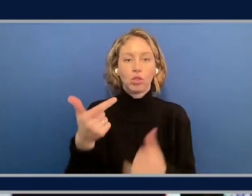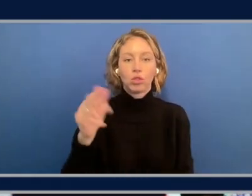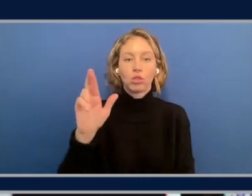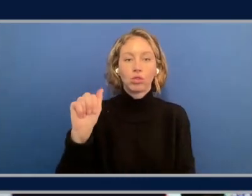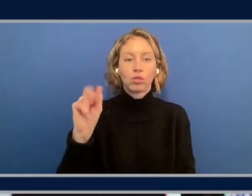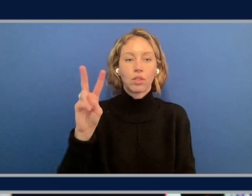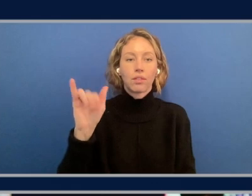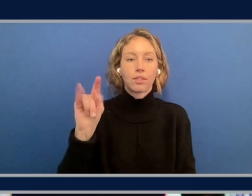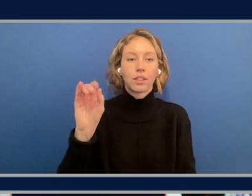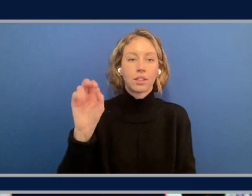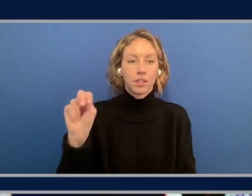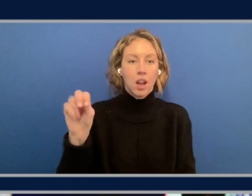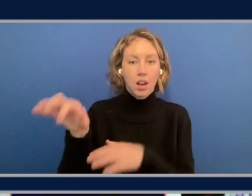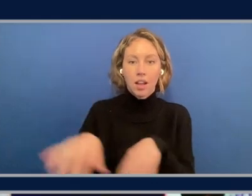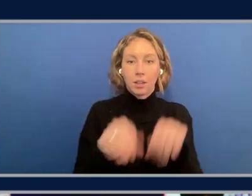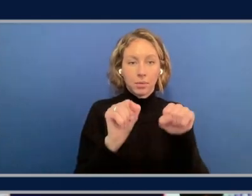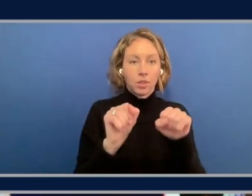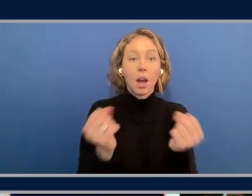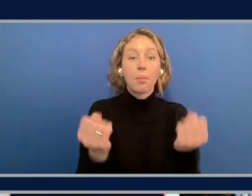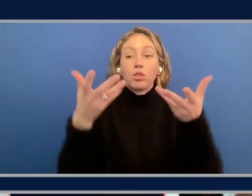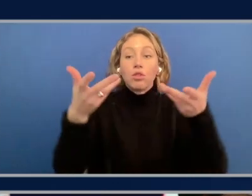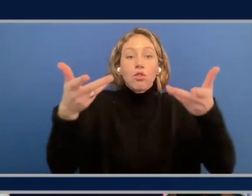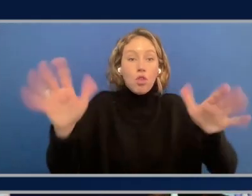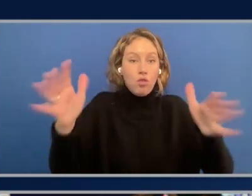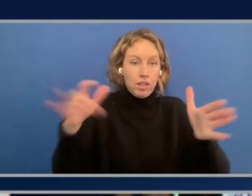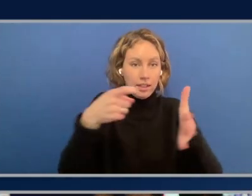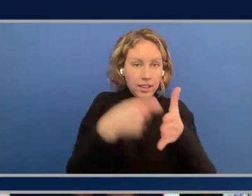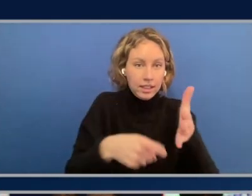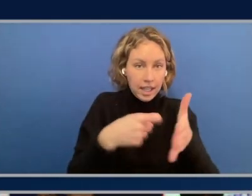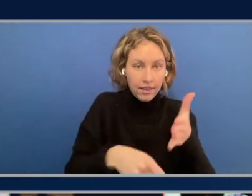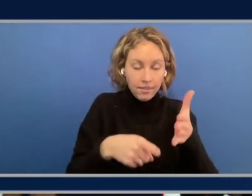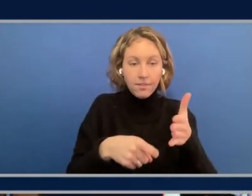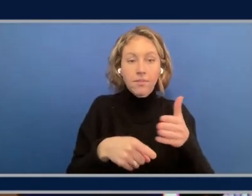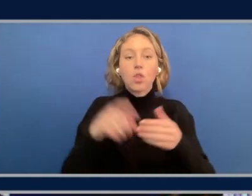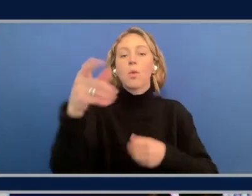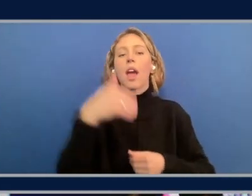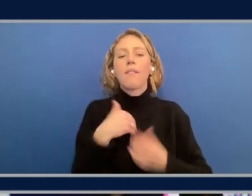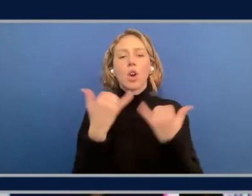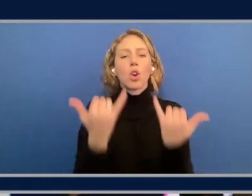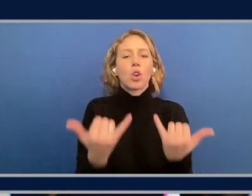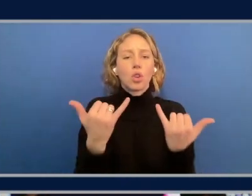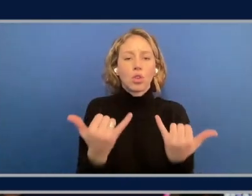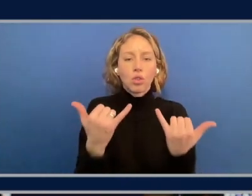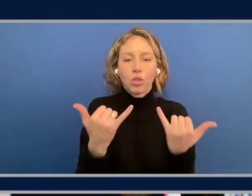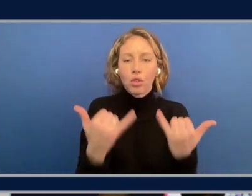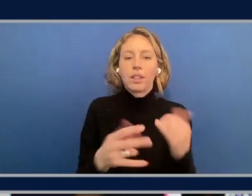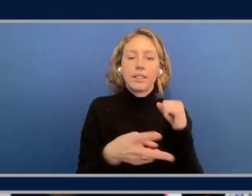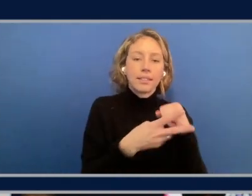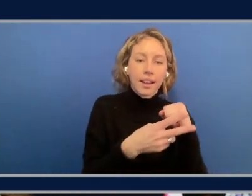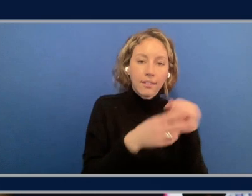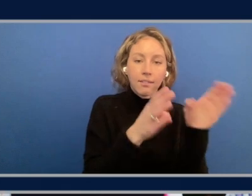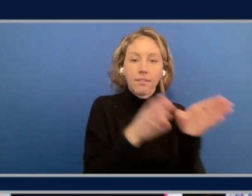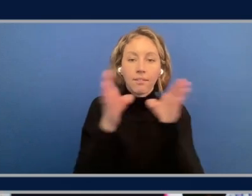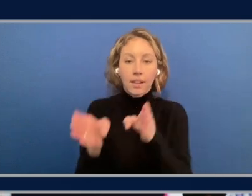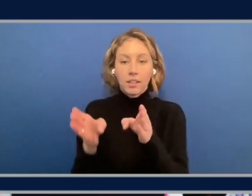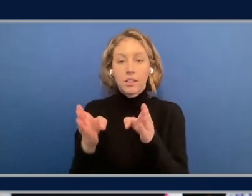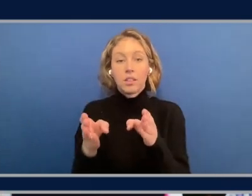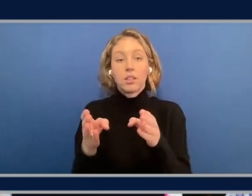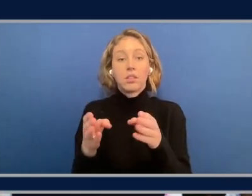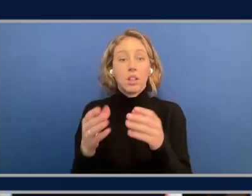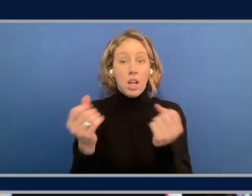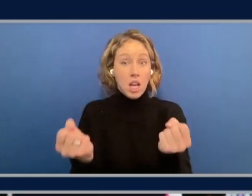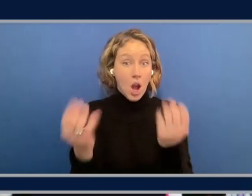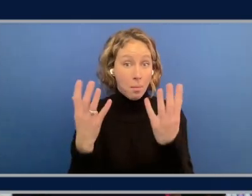So how much you have already saved on just by being, you have existing instance on Graviton, how much you have already saved and how much you have